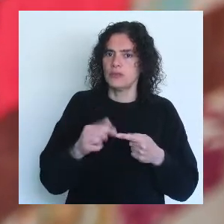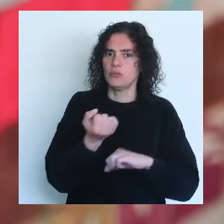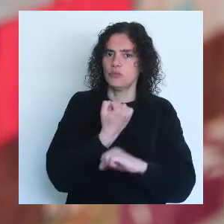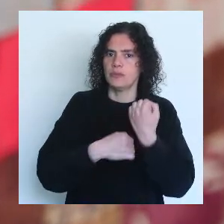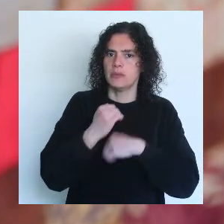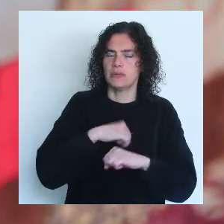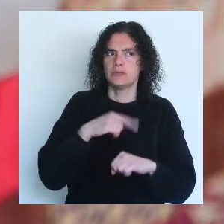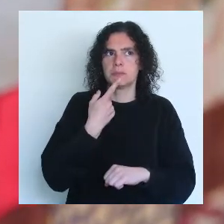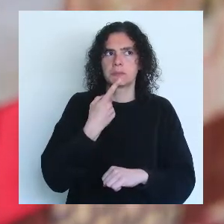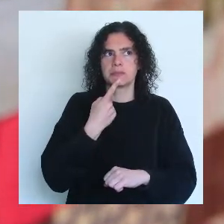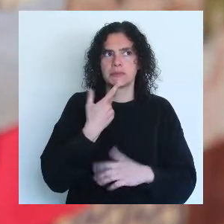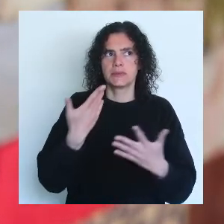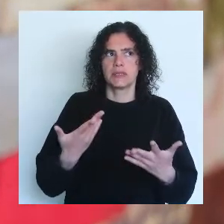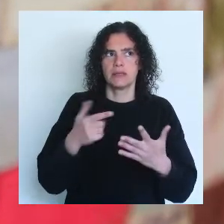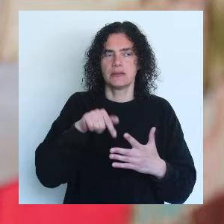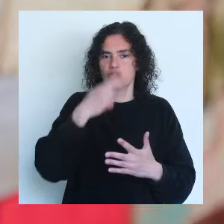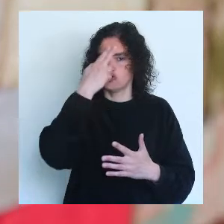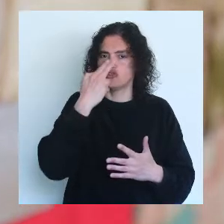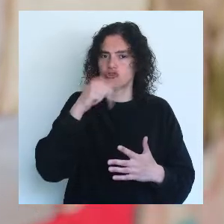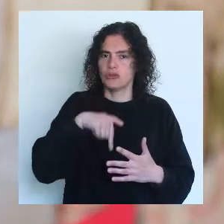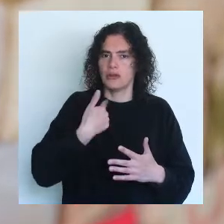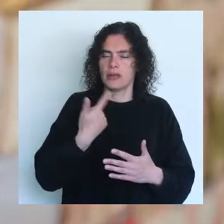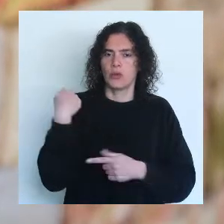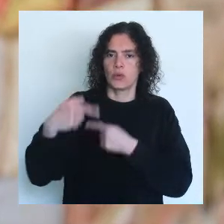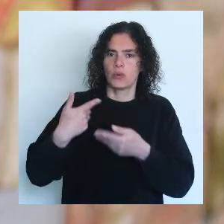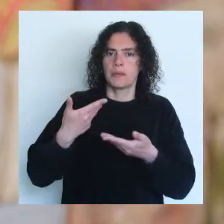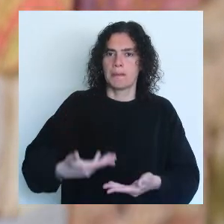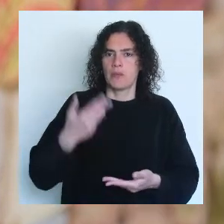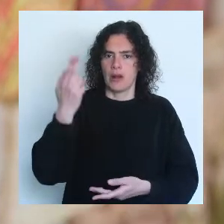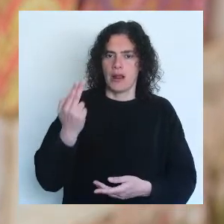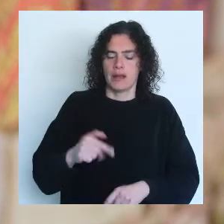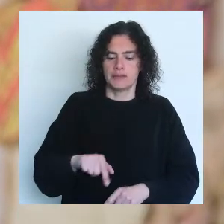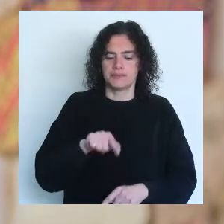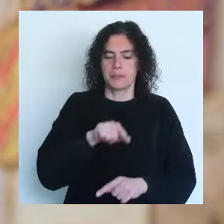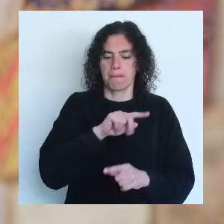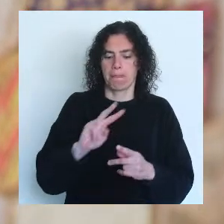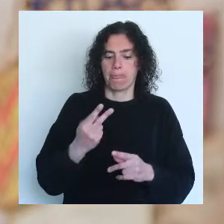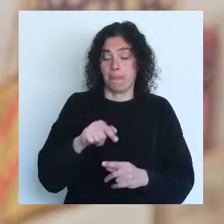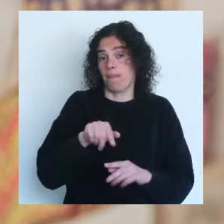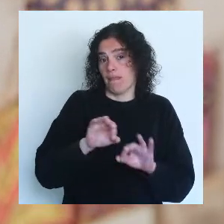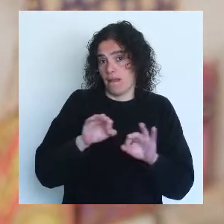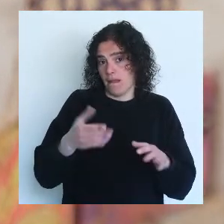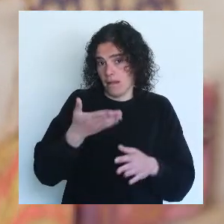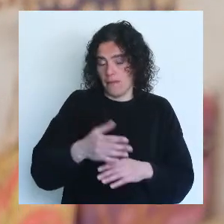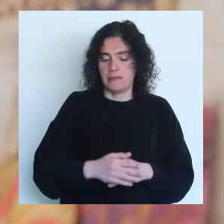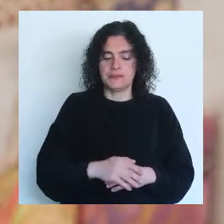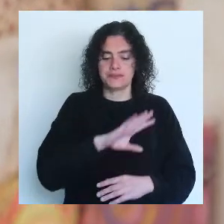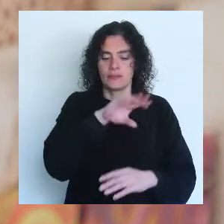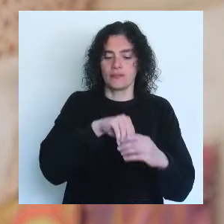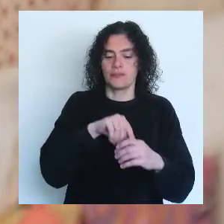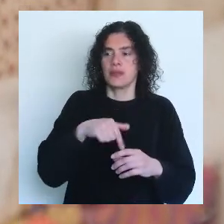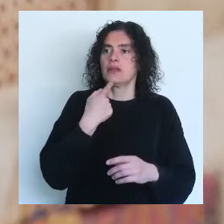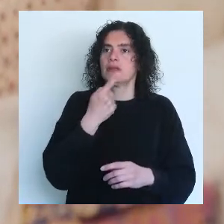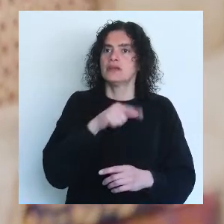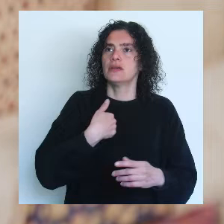defining movement to understand the history of contemporary art, as Beuys is. And